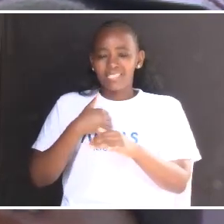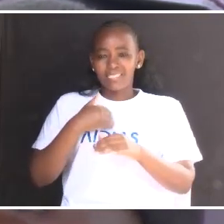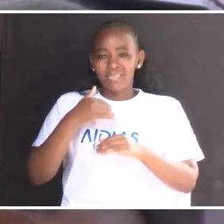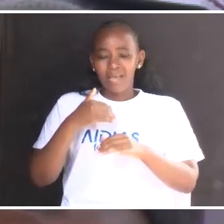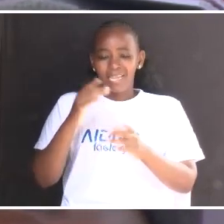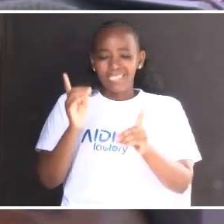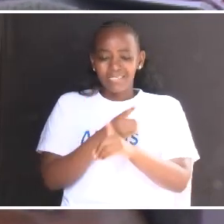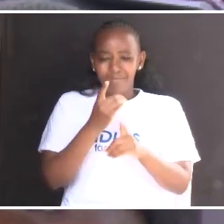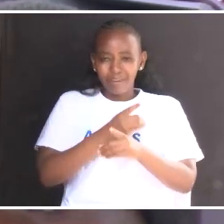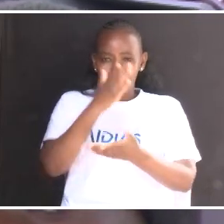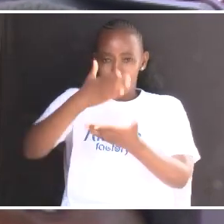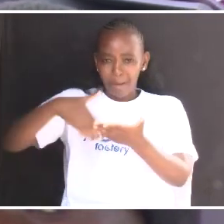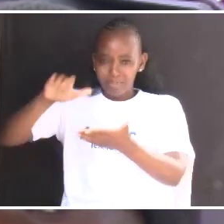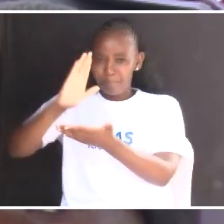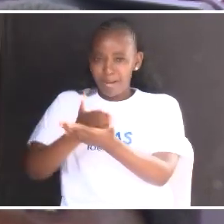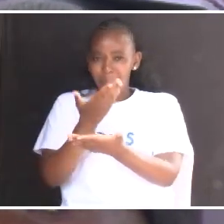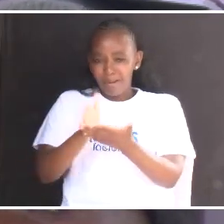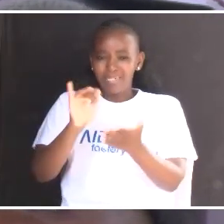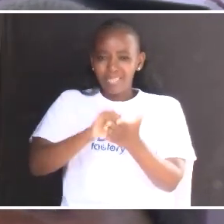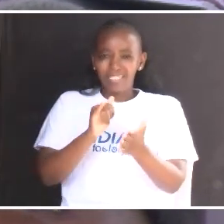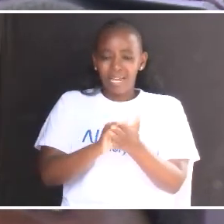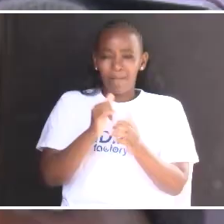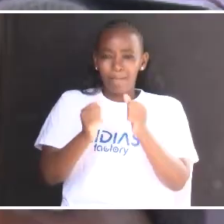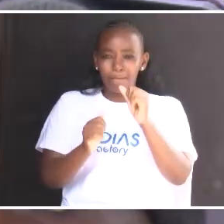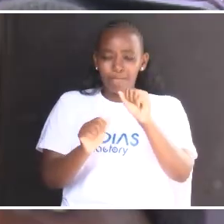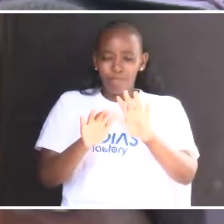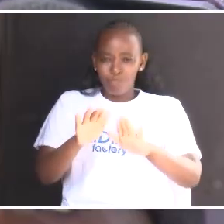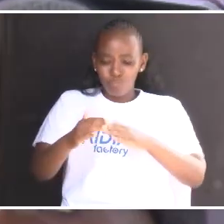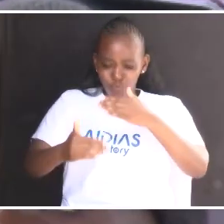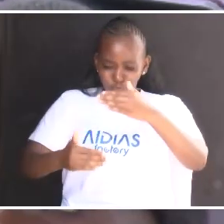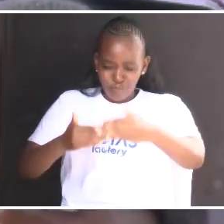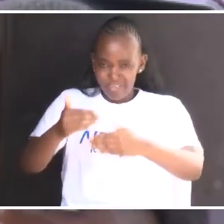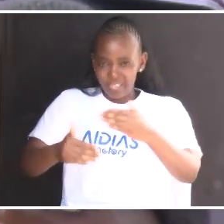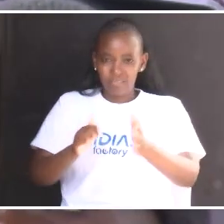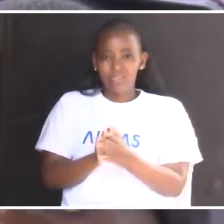All those ones are patents. Then tuko na